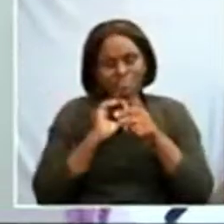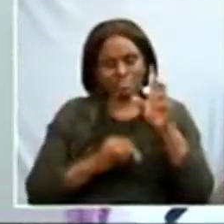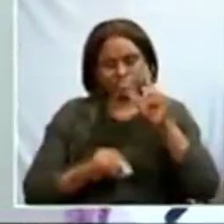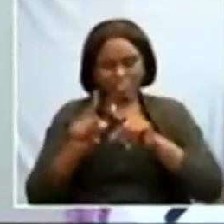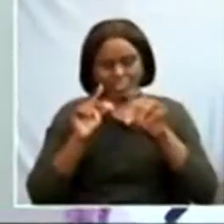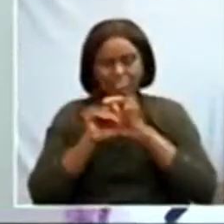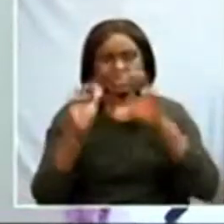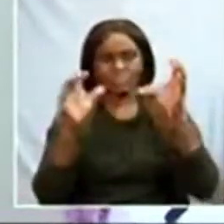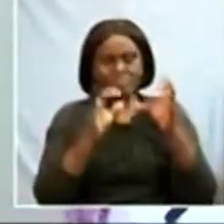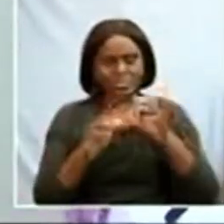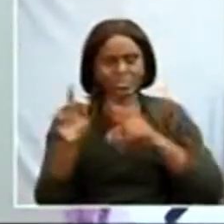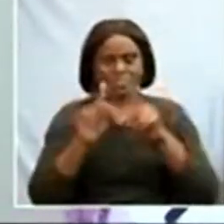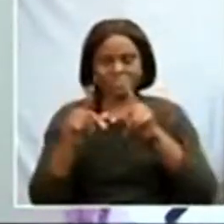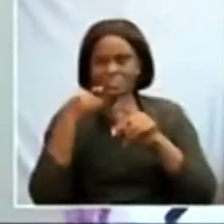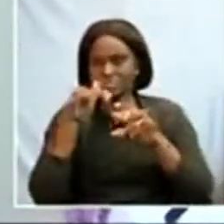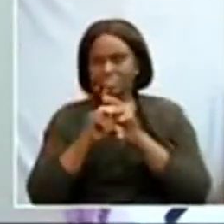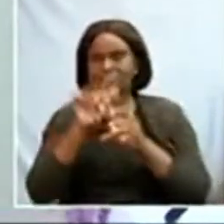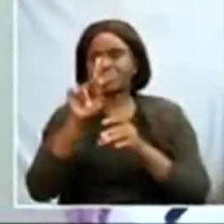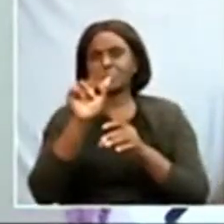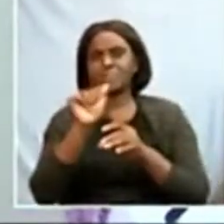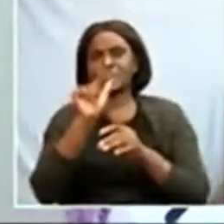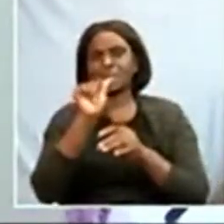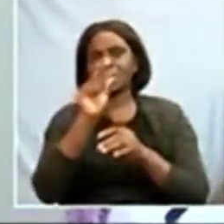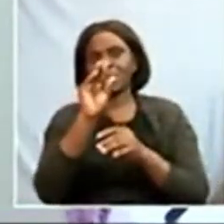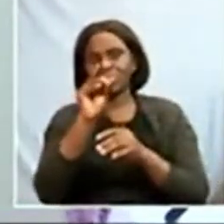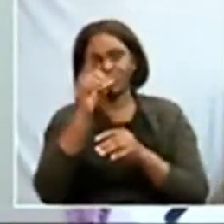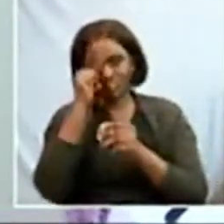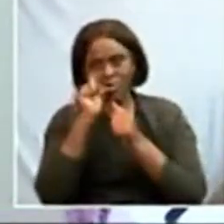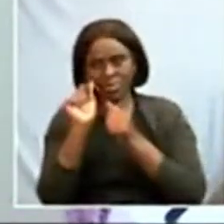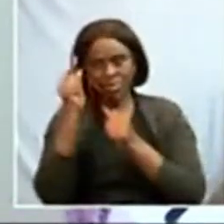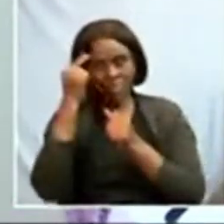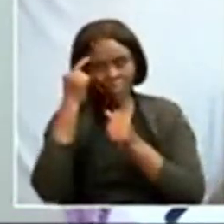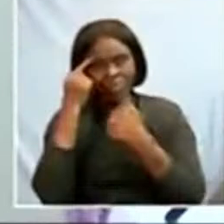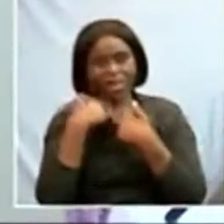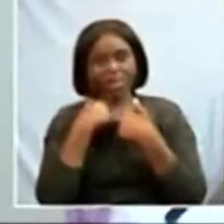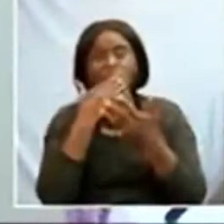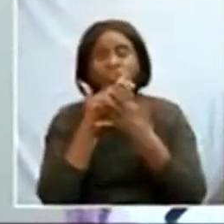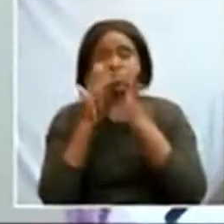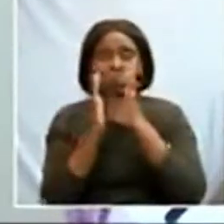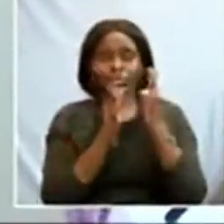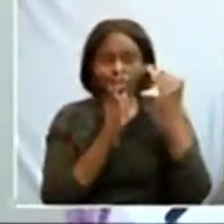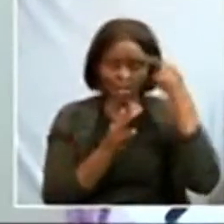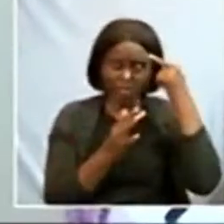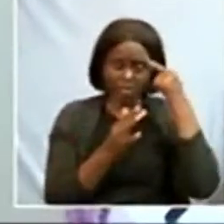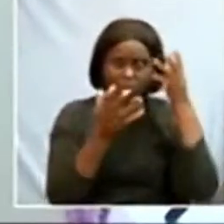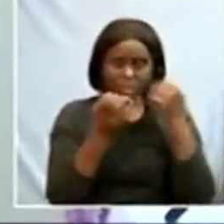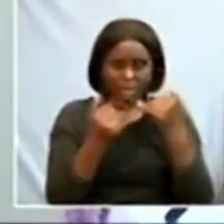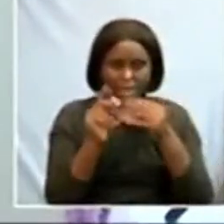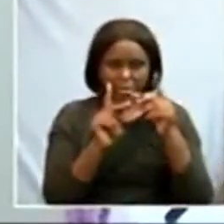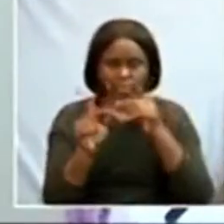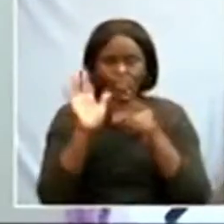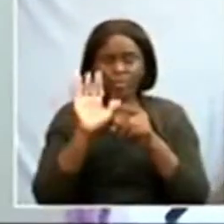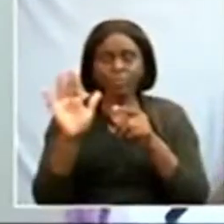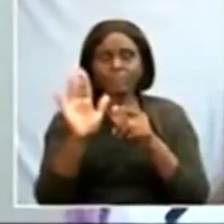in our communities, the people in Kalabo. Because government has very good intentions. Government wants